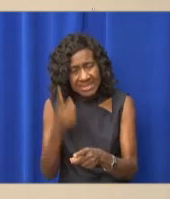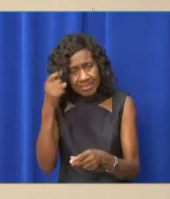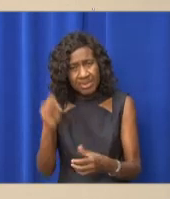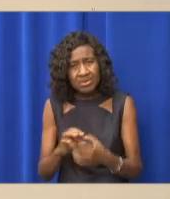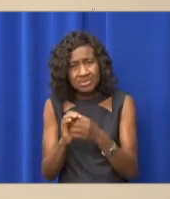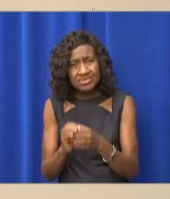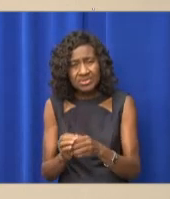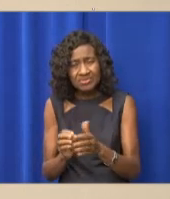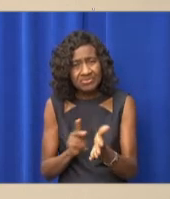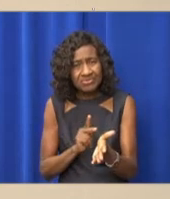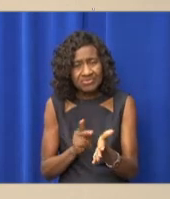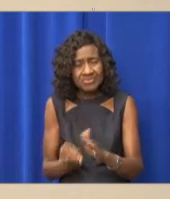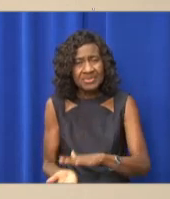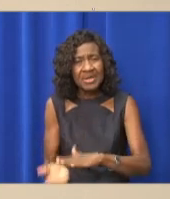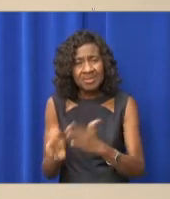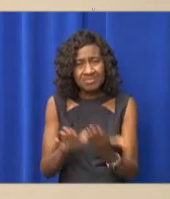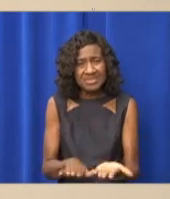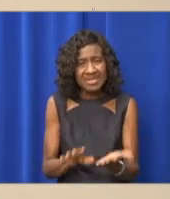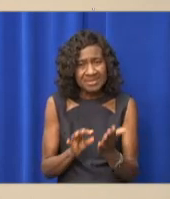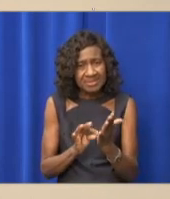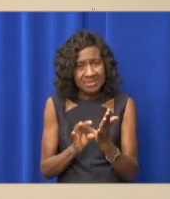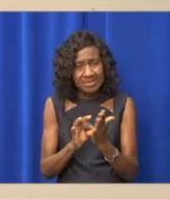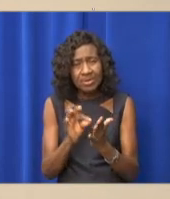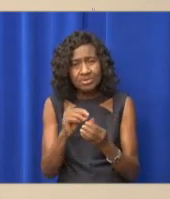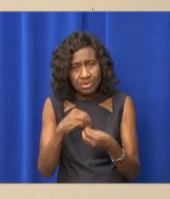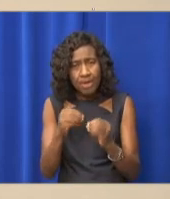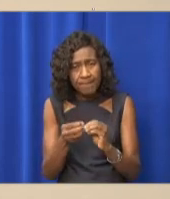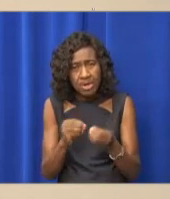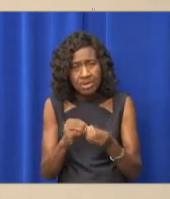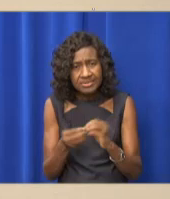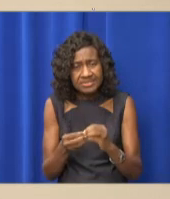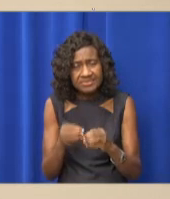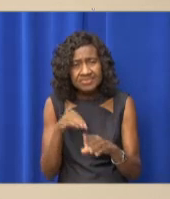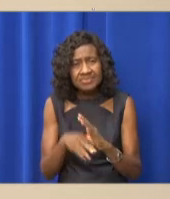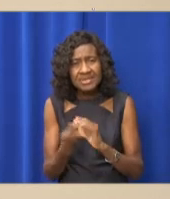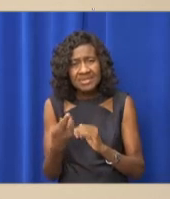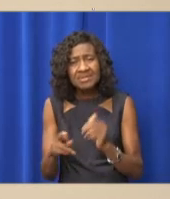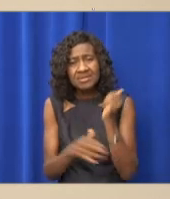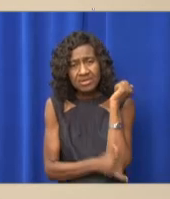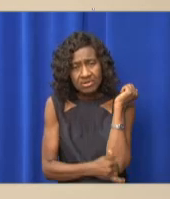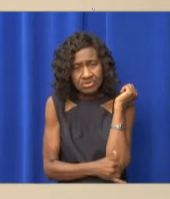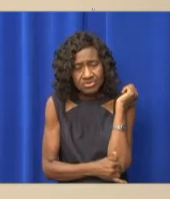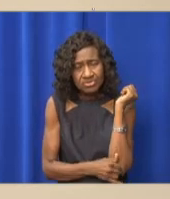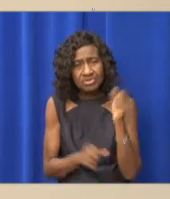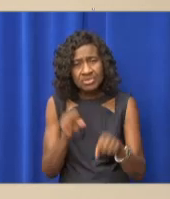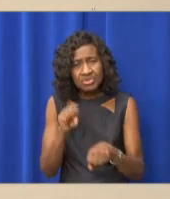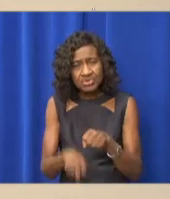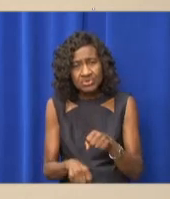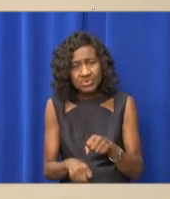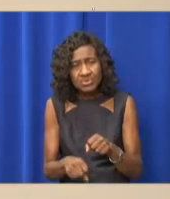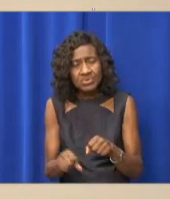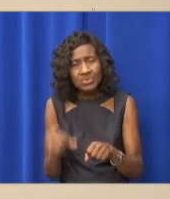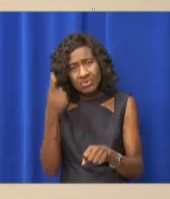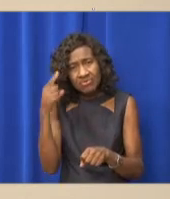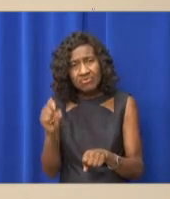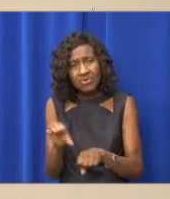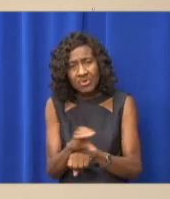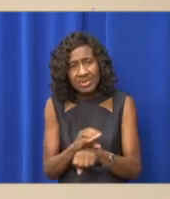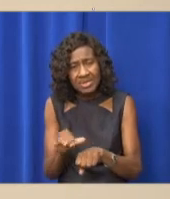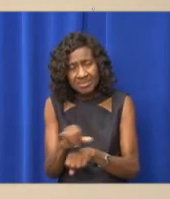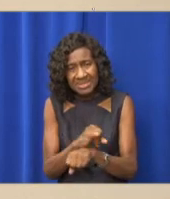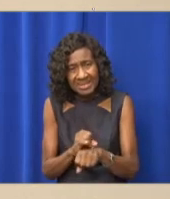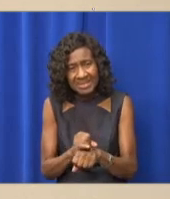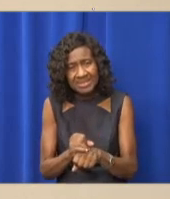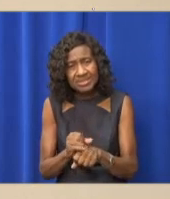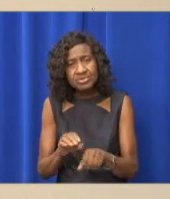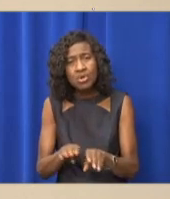And we don't ever want to get there either. So our considerations with respect to unlocking the economy